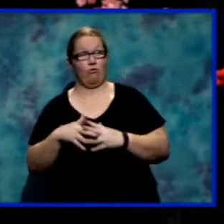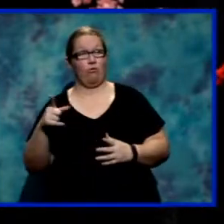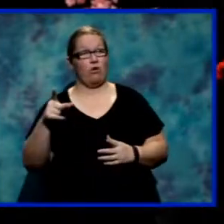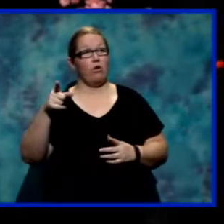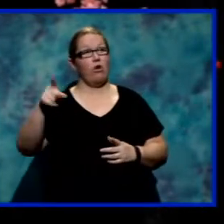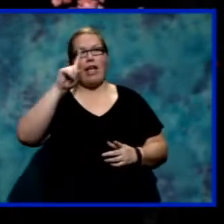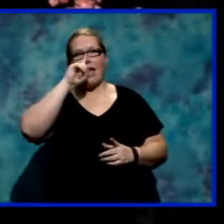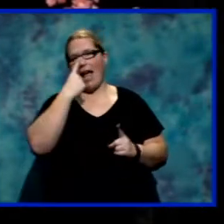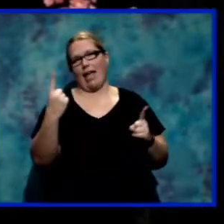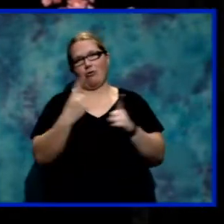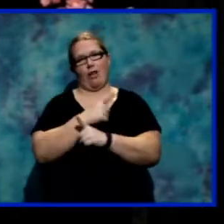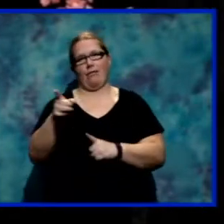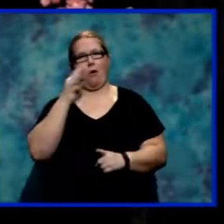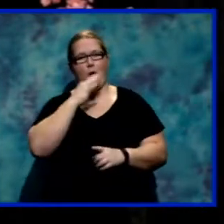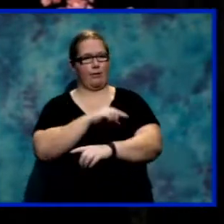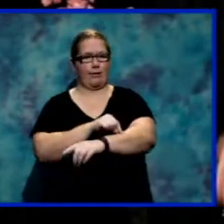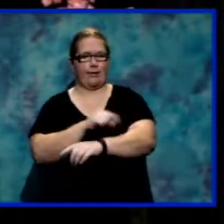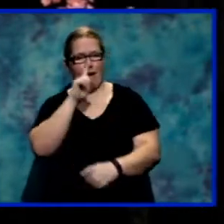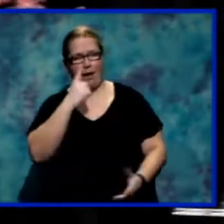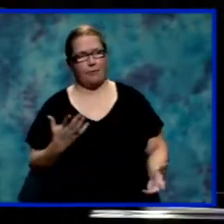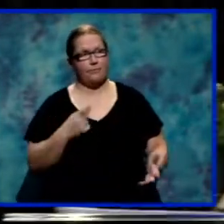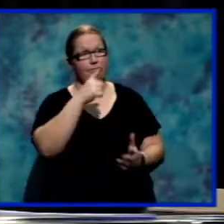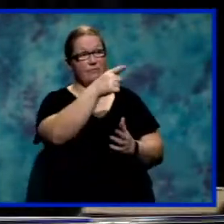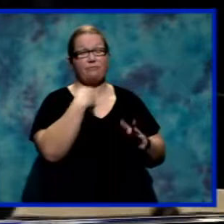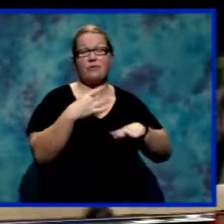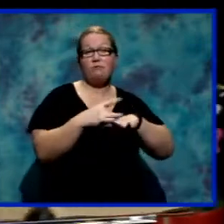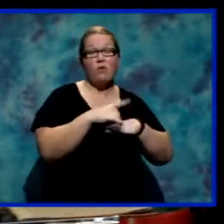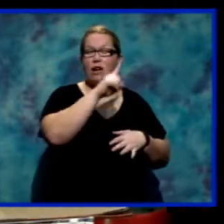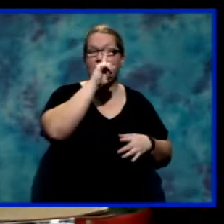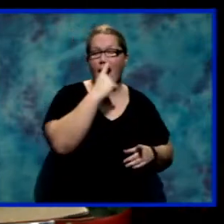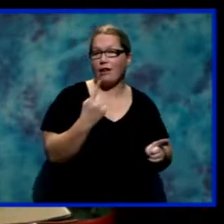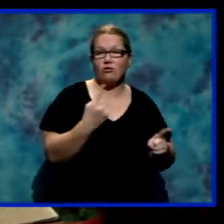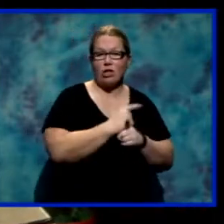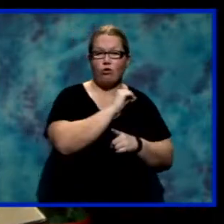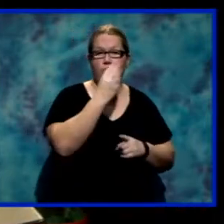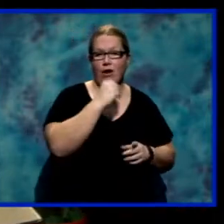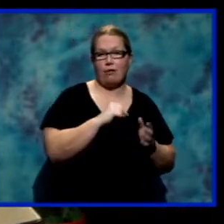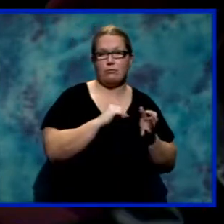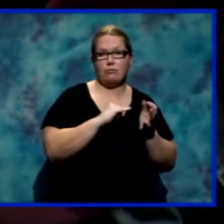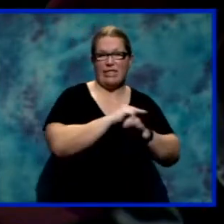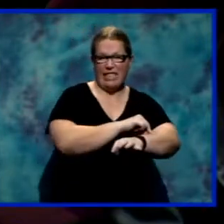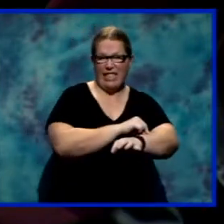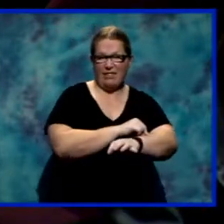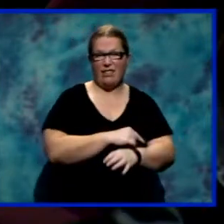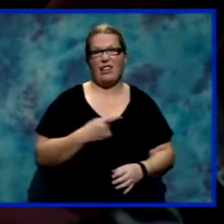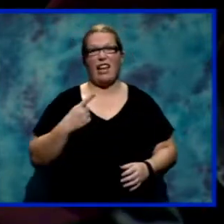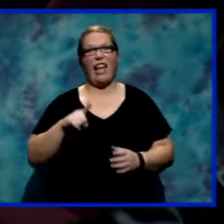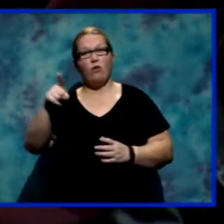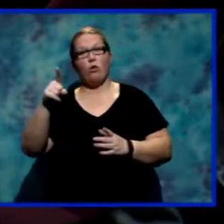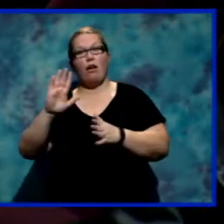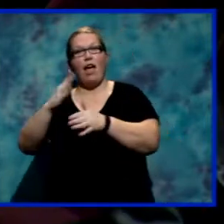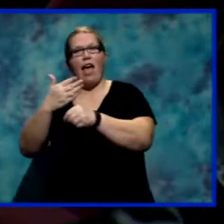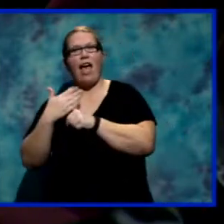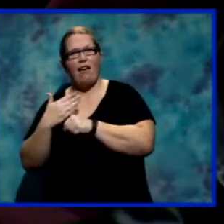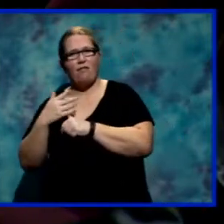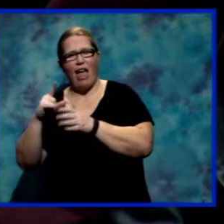change that beautiful white skin of yours. Lizka, you can't change your brown skin. If you're a Zulu, you cannot change your